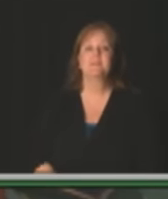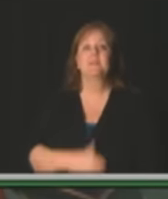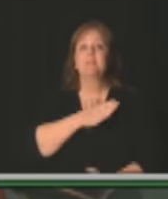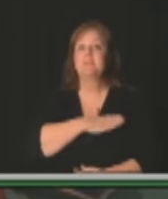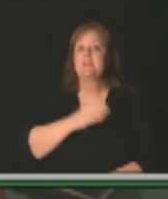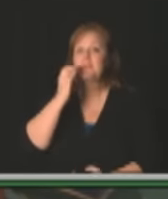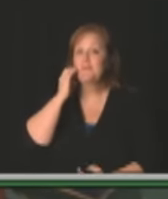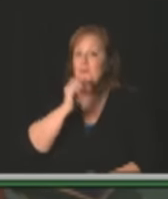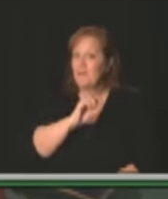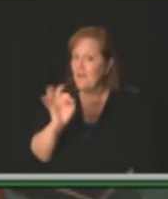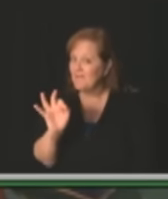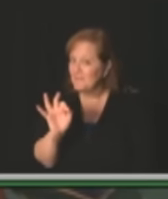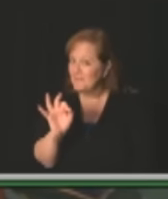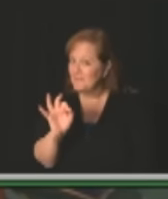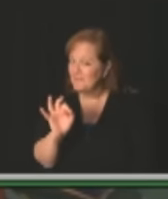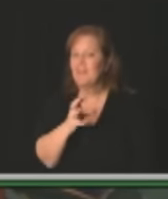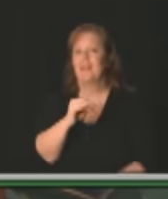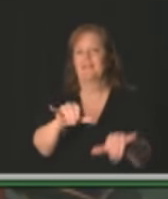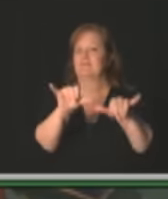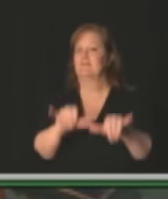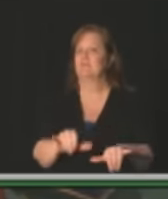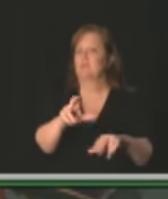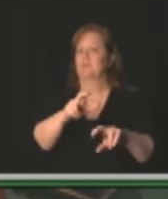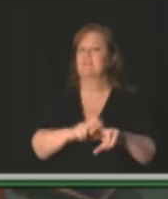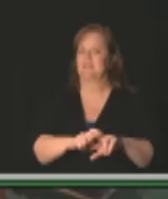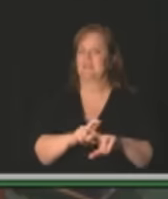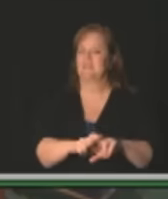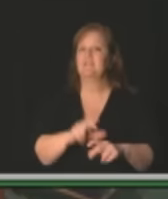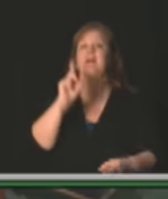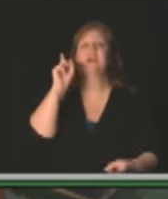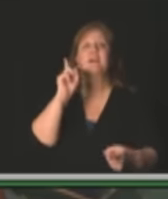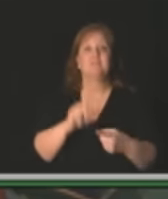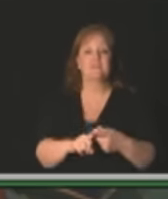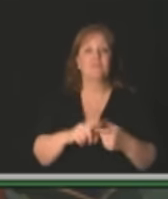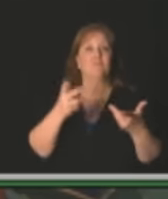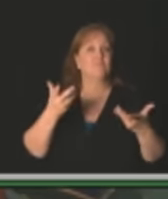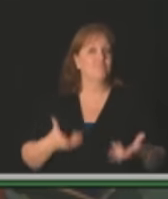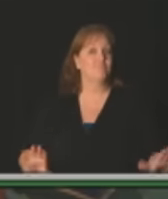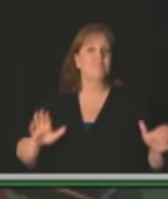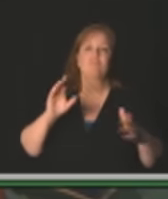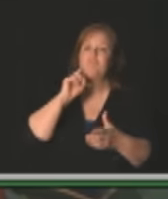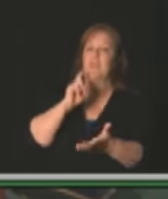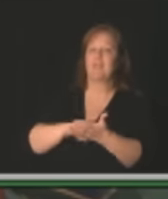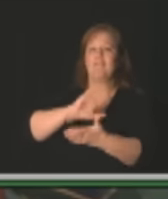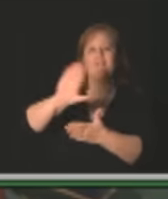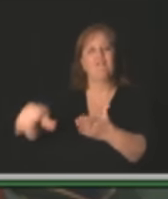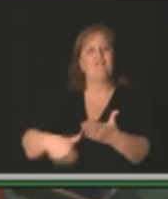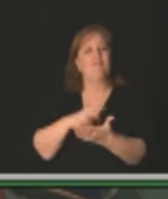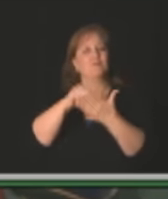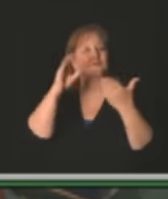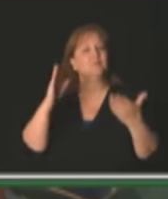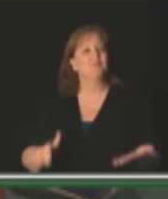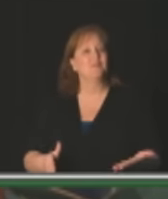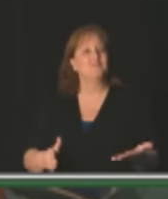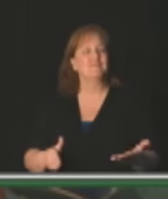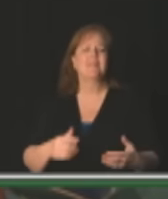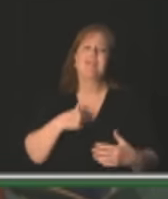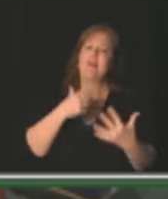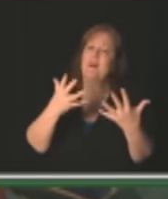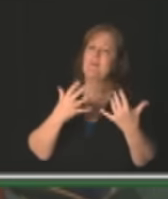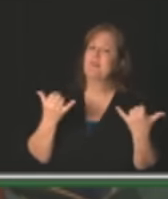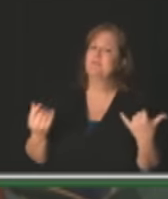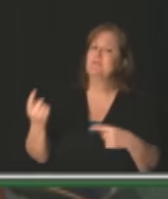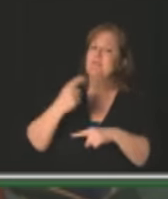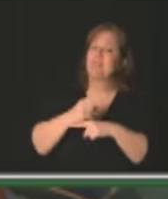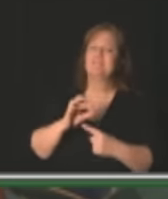turn off your cell phones and remain in your seats until all students have been recognized. Let us make this a special